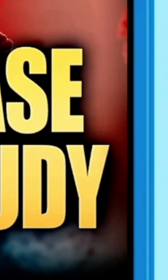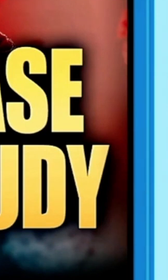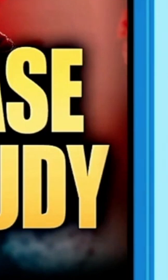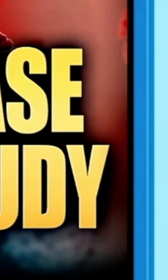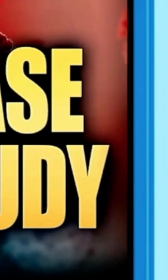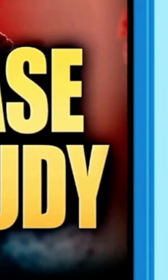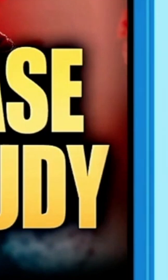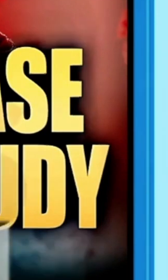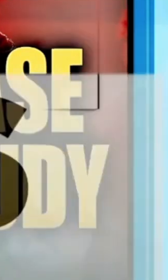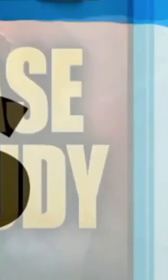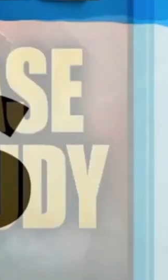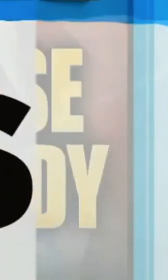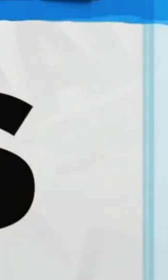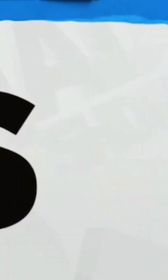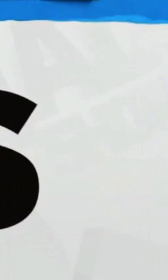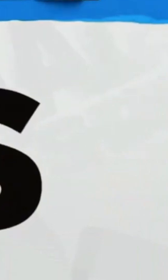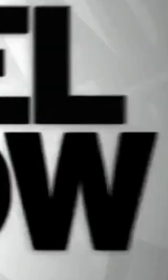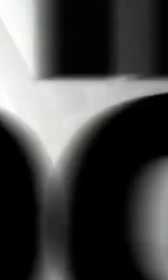us.